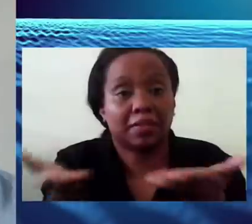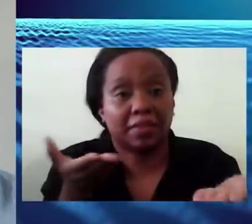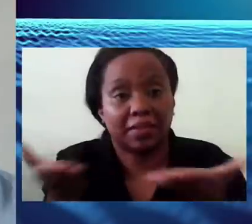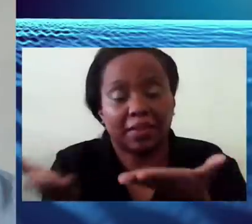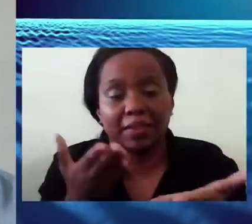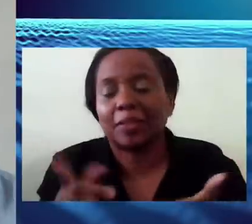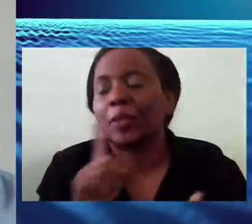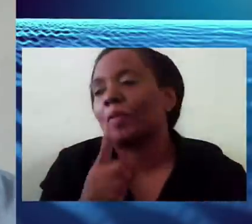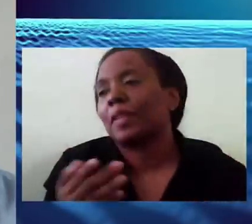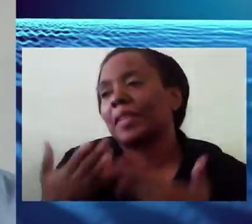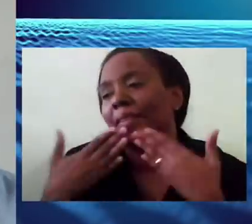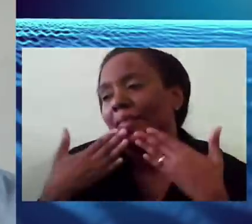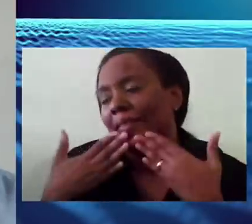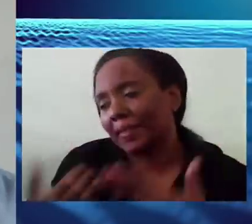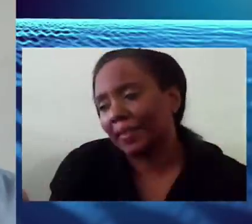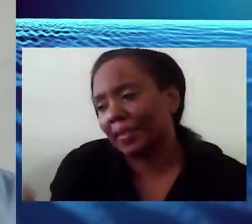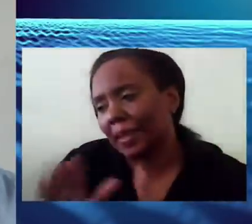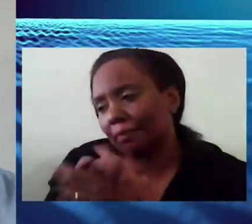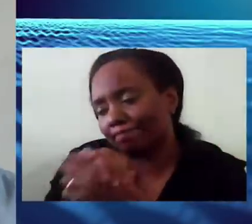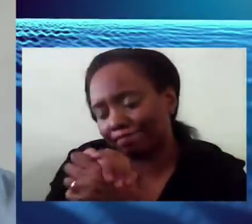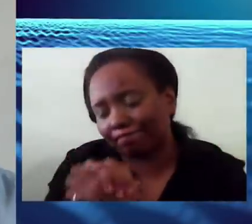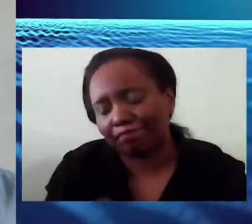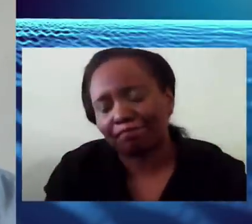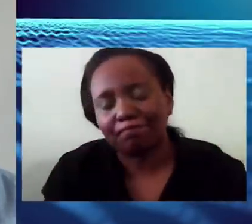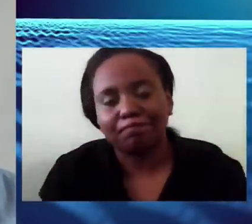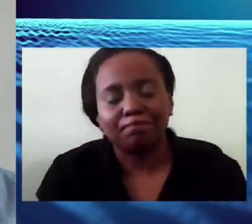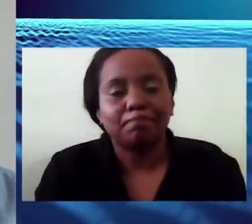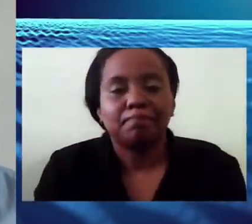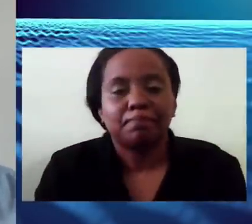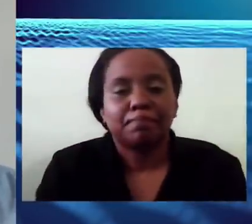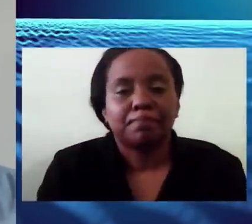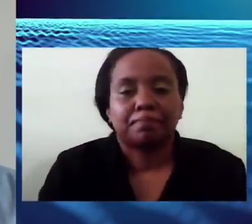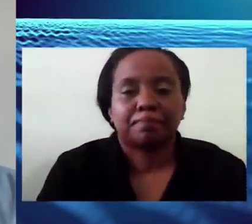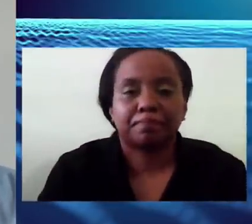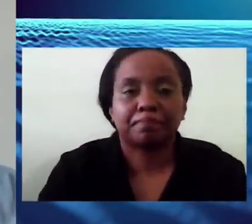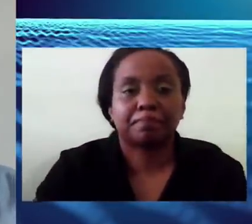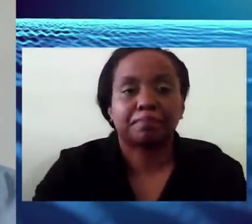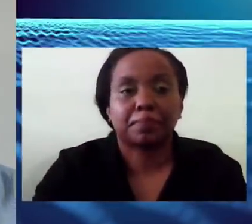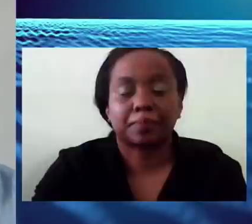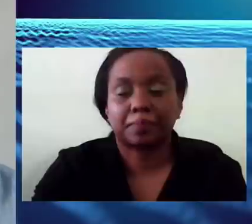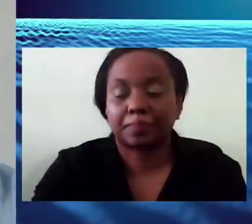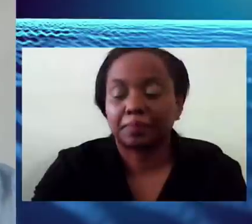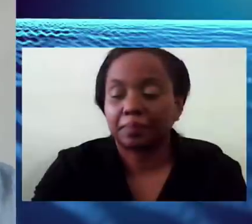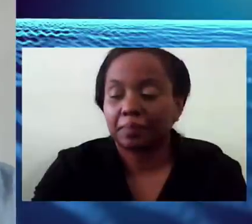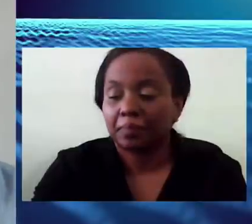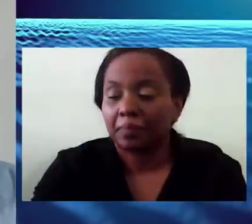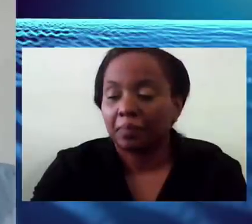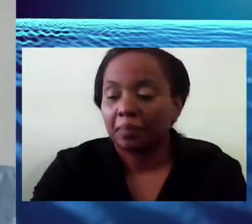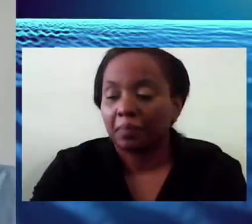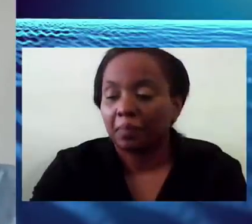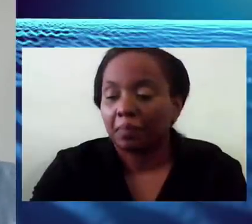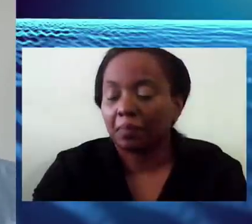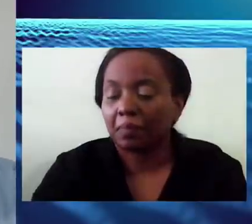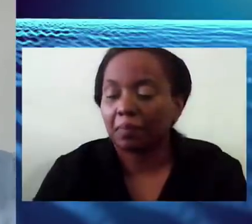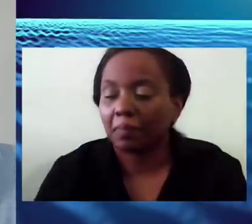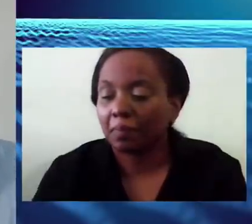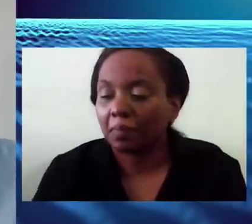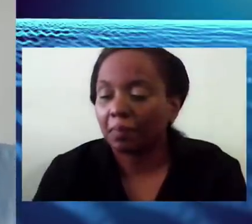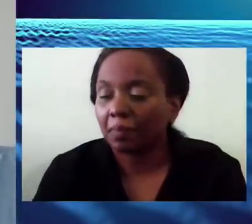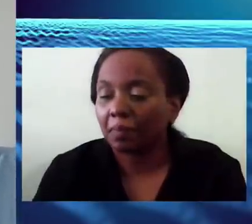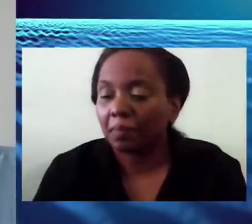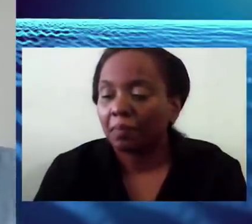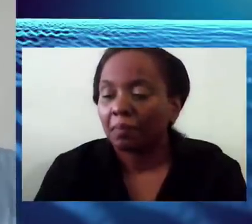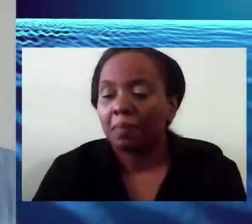salute you today. The place that was most affected today, however, was the Lady Mead Reference